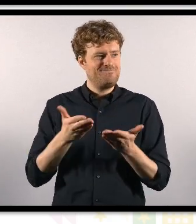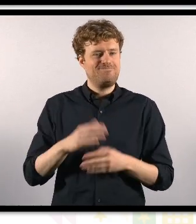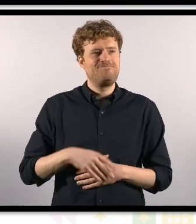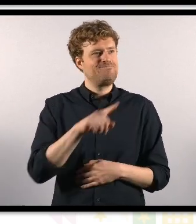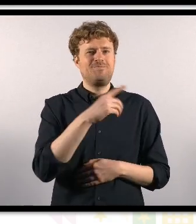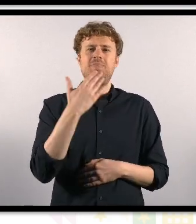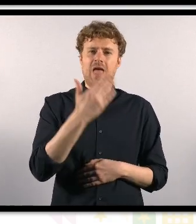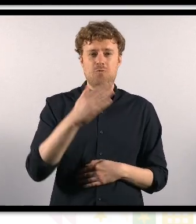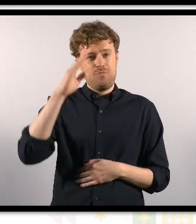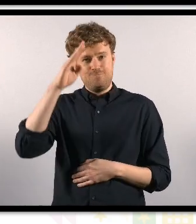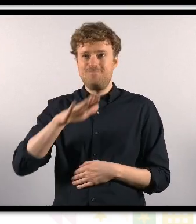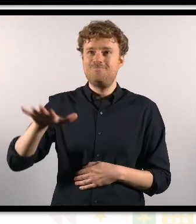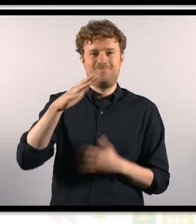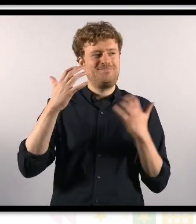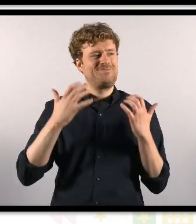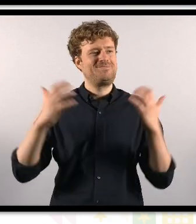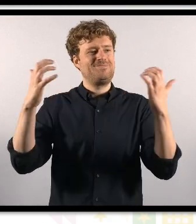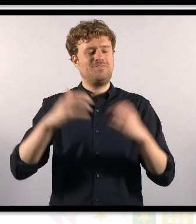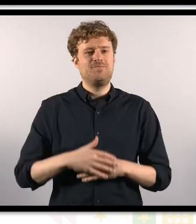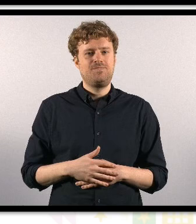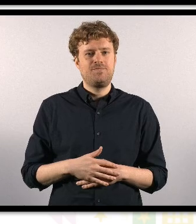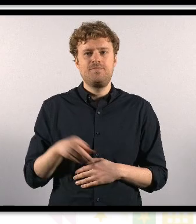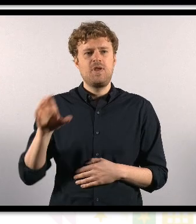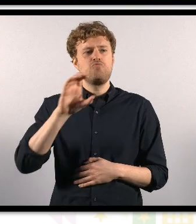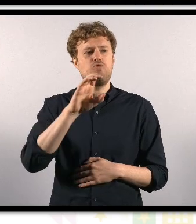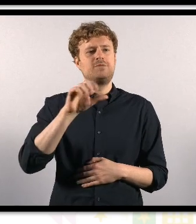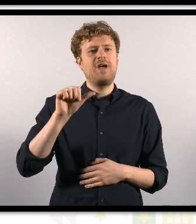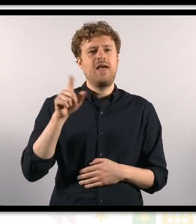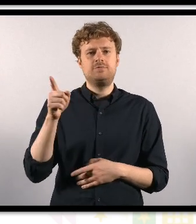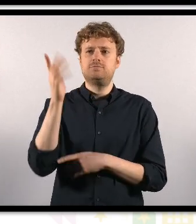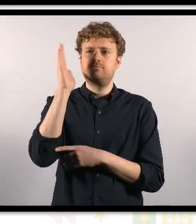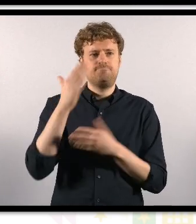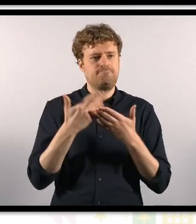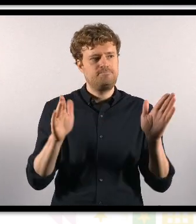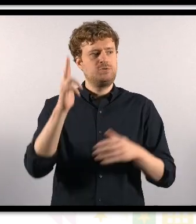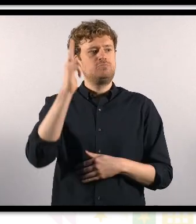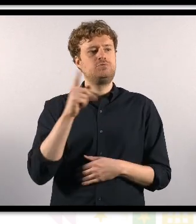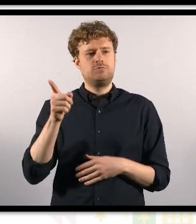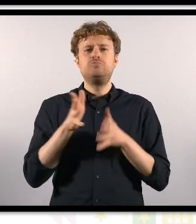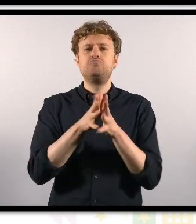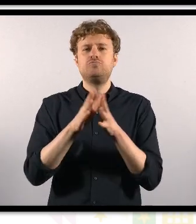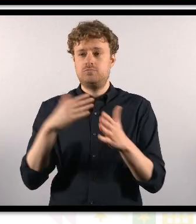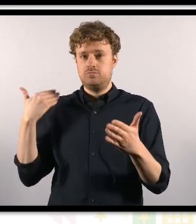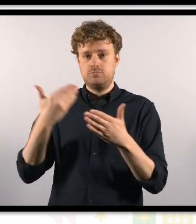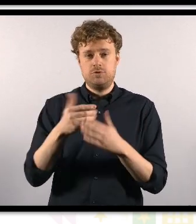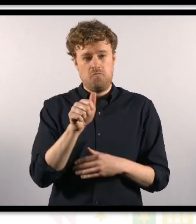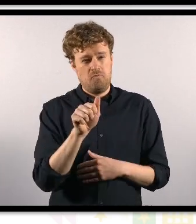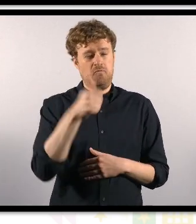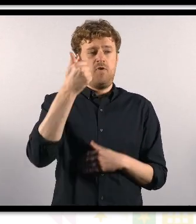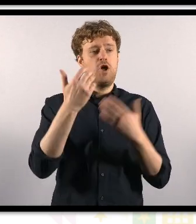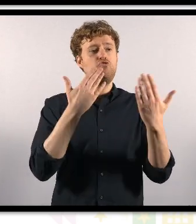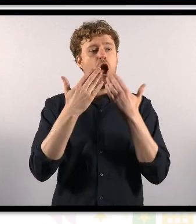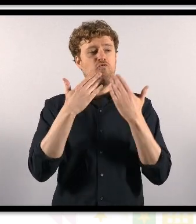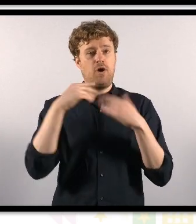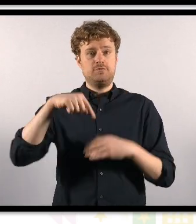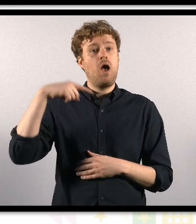how far we've come from the first KubeCon London, and I enjoyed that because I was actually at that event, and to think we've gone from that few